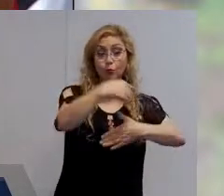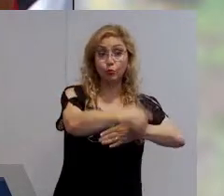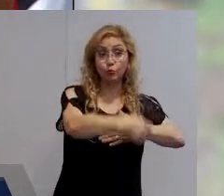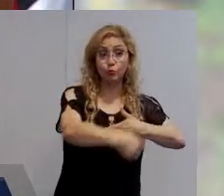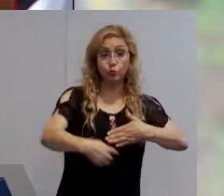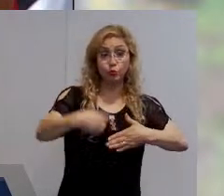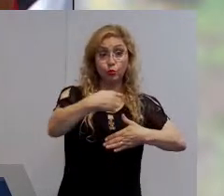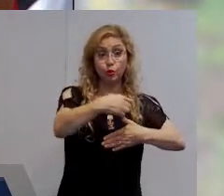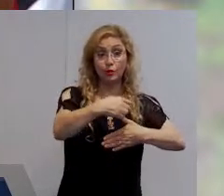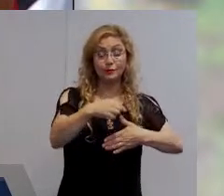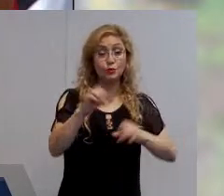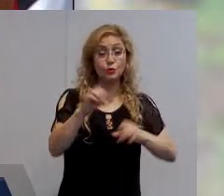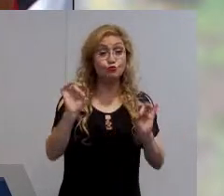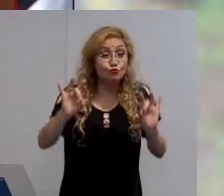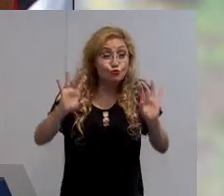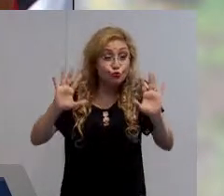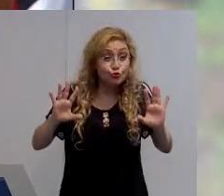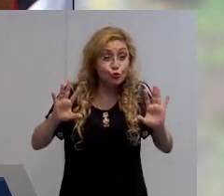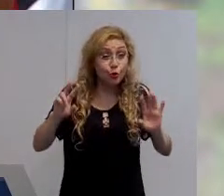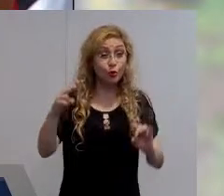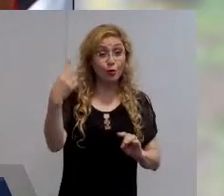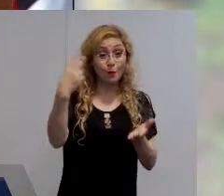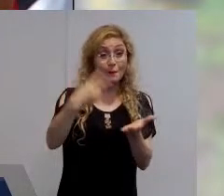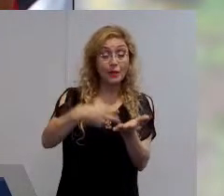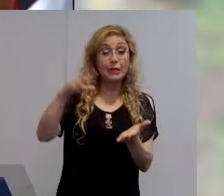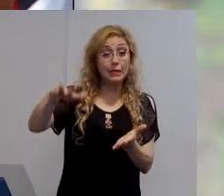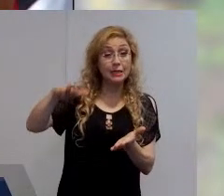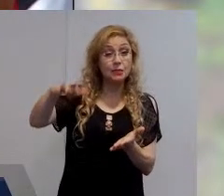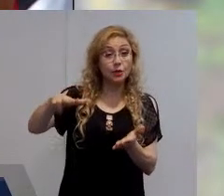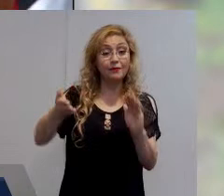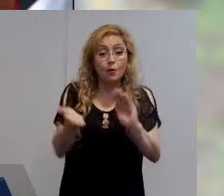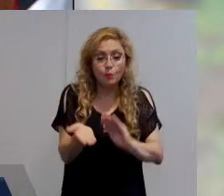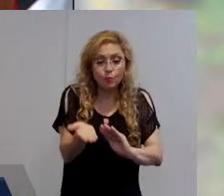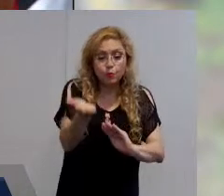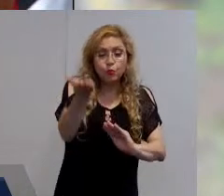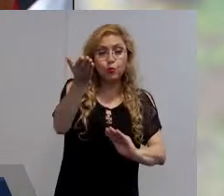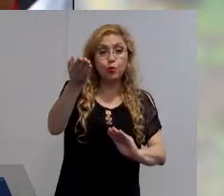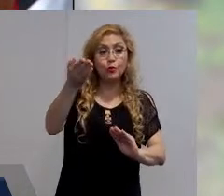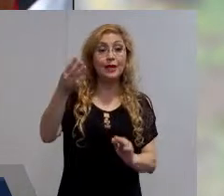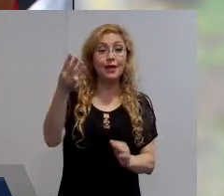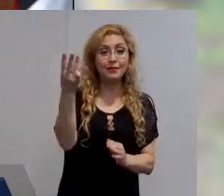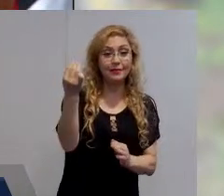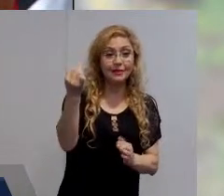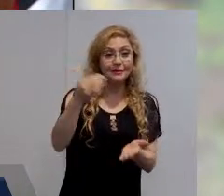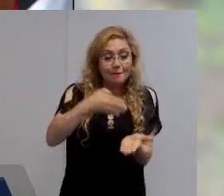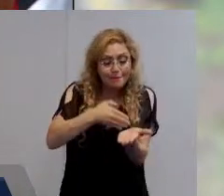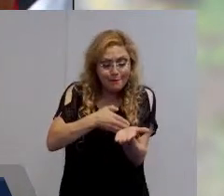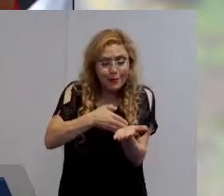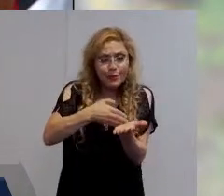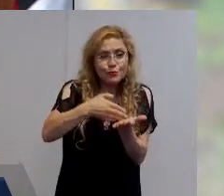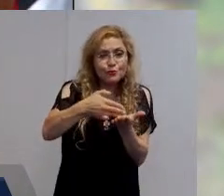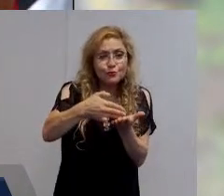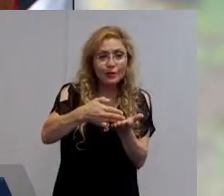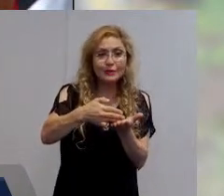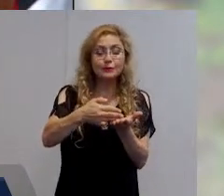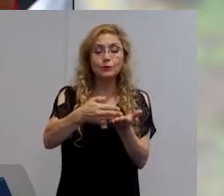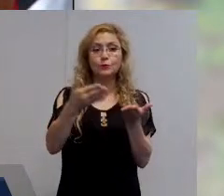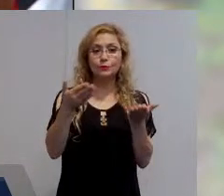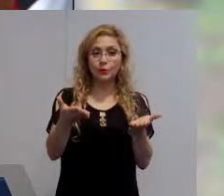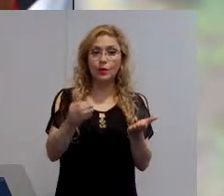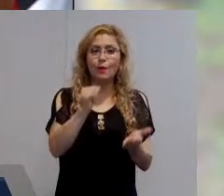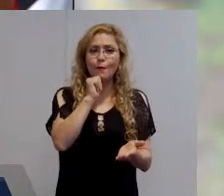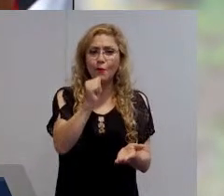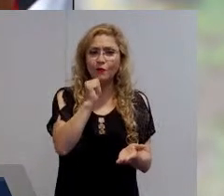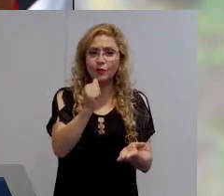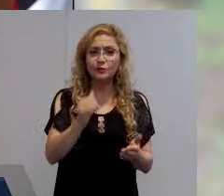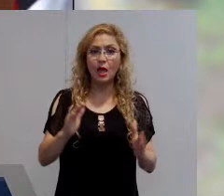from 2019 and 2021, hunger figures increased from more than 13 million people, and